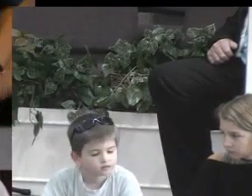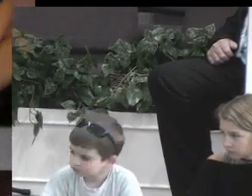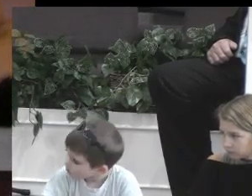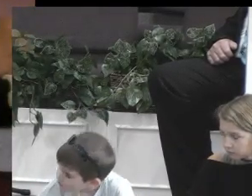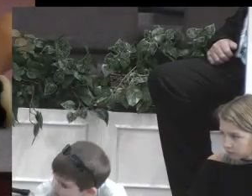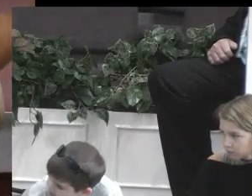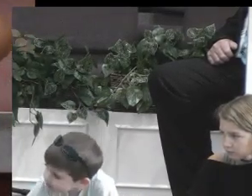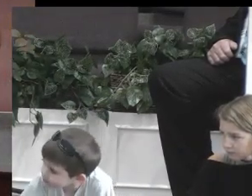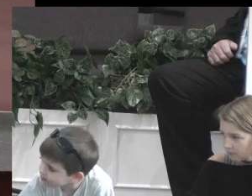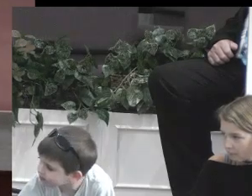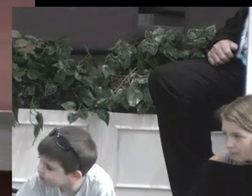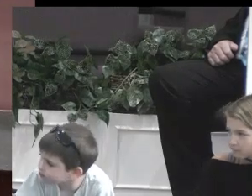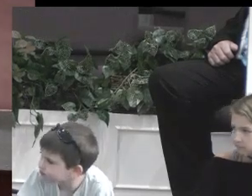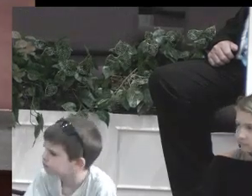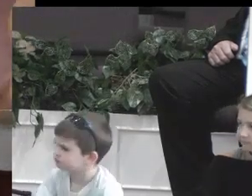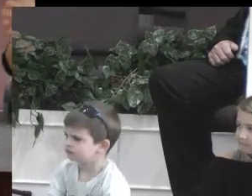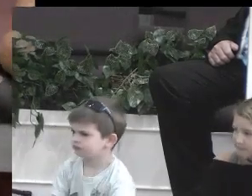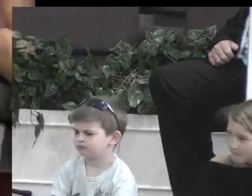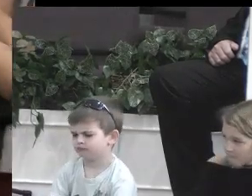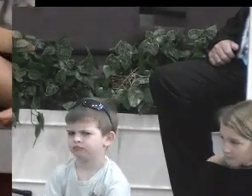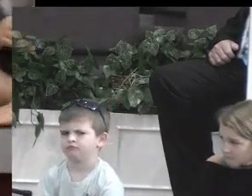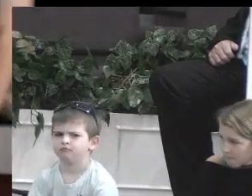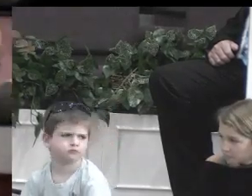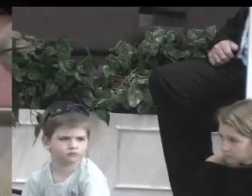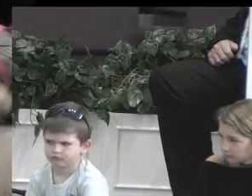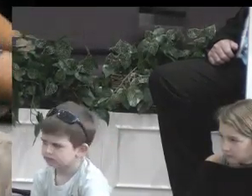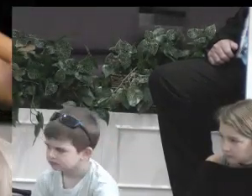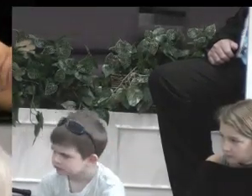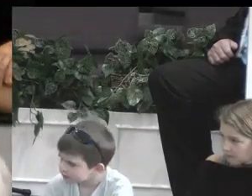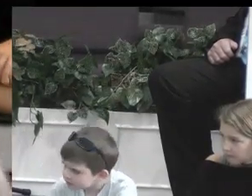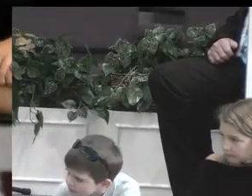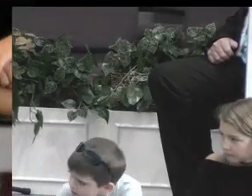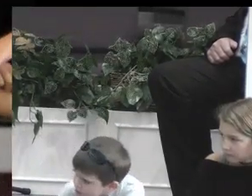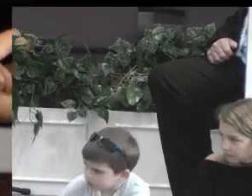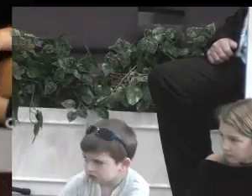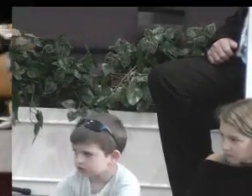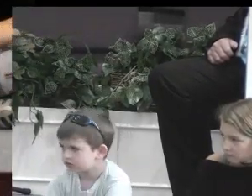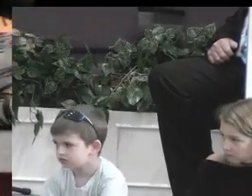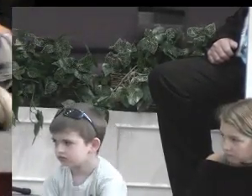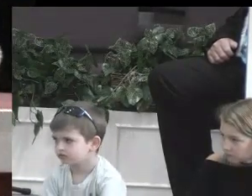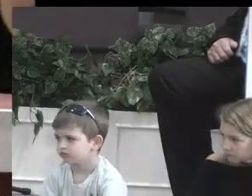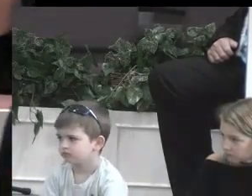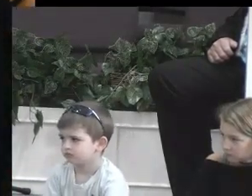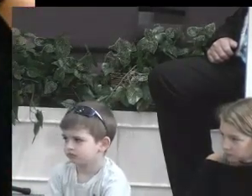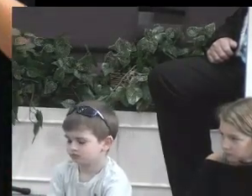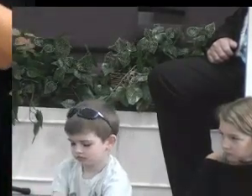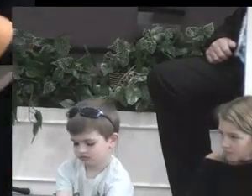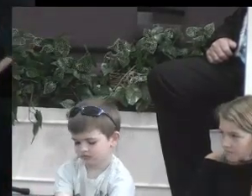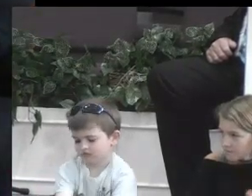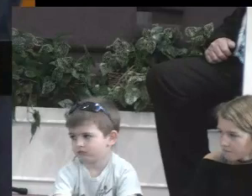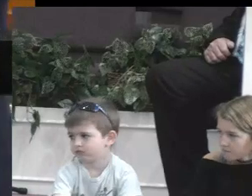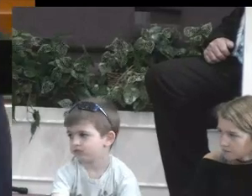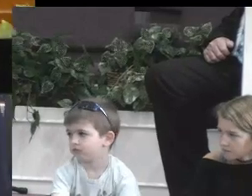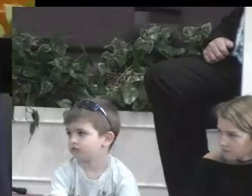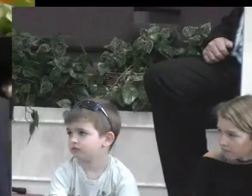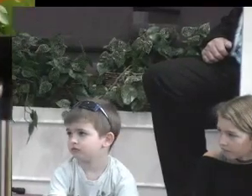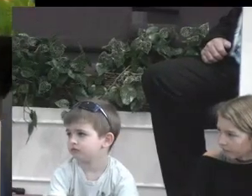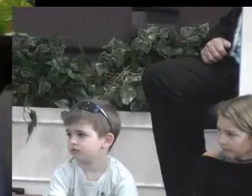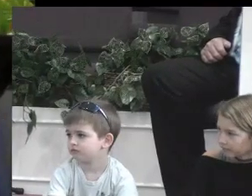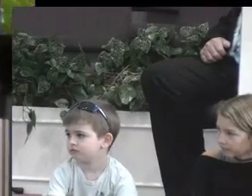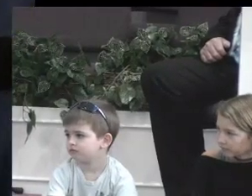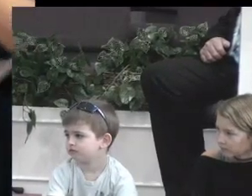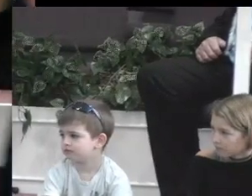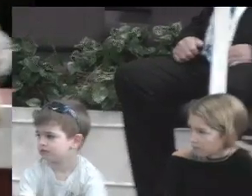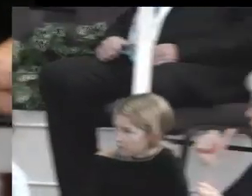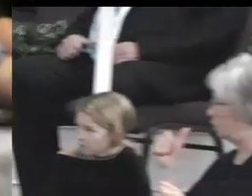I want to share just a couple things about this, but I need some help. So do not let this touch the ground,